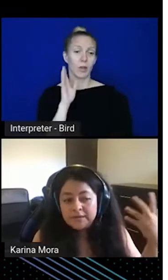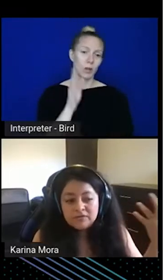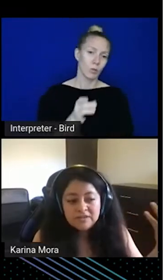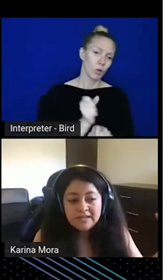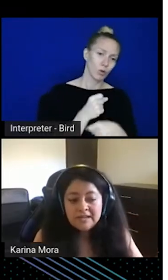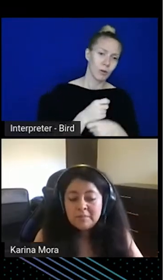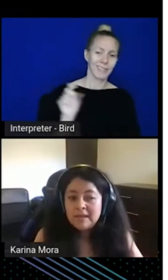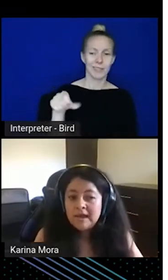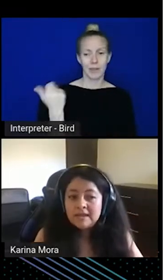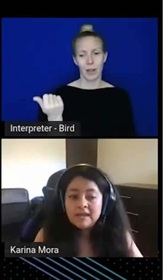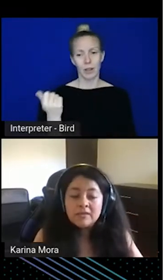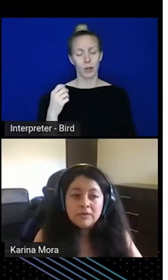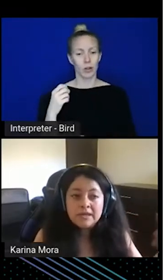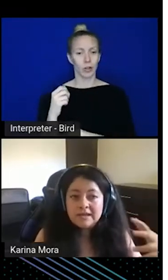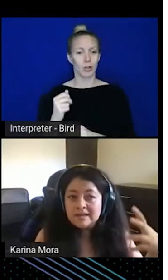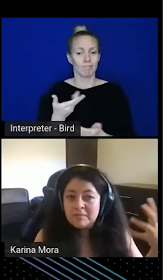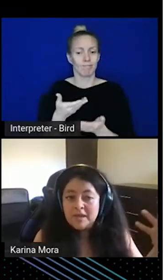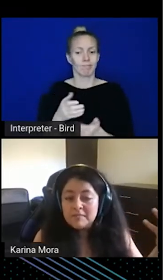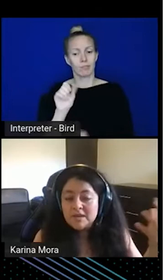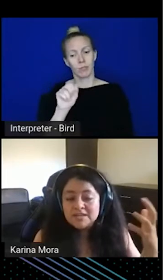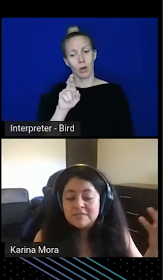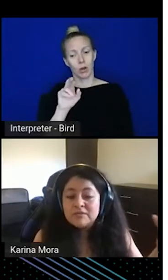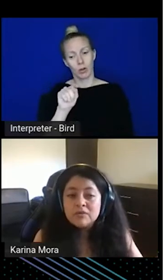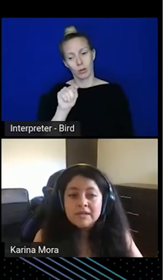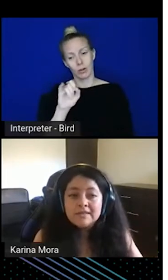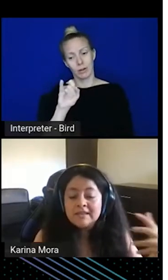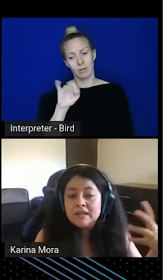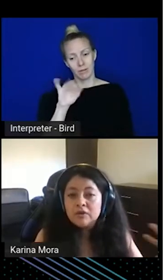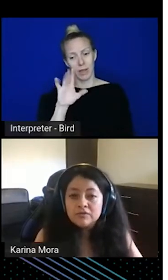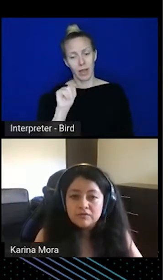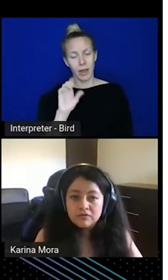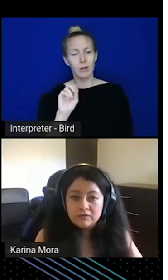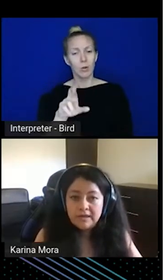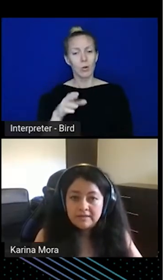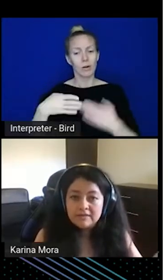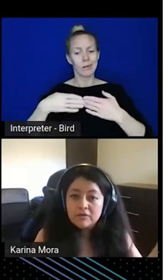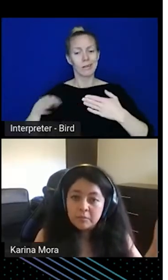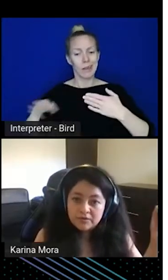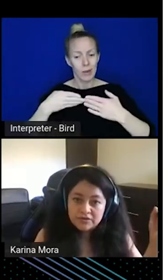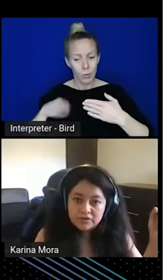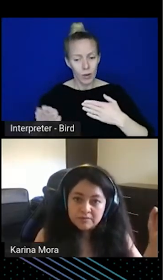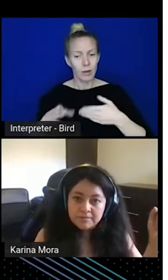artifact or by using an API gateway, an API management tooling that allows you to create this composition.